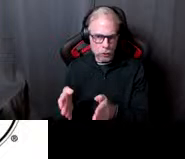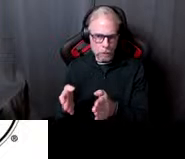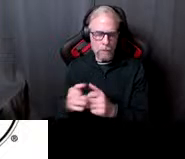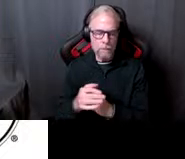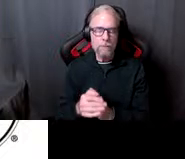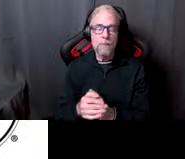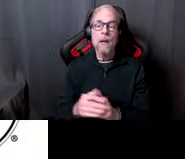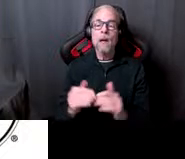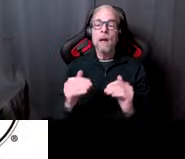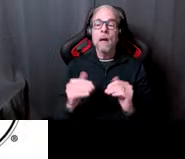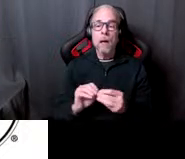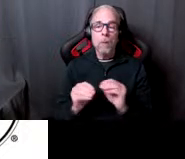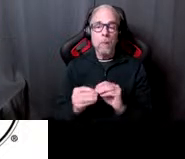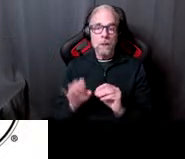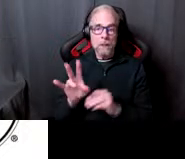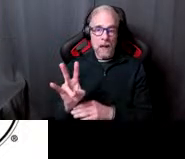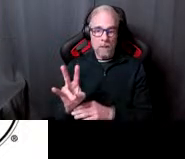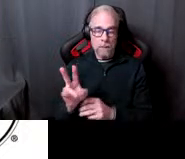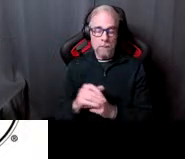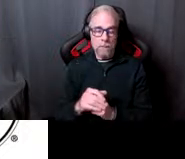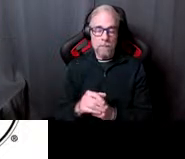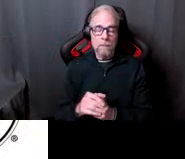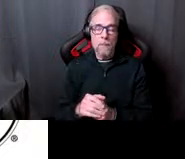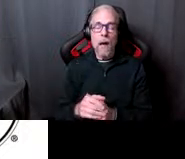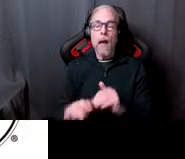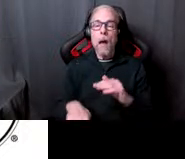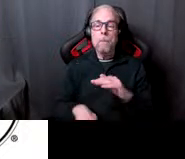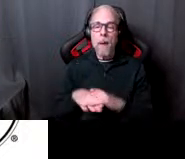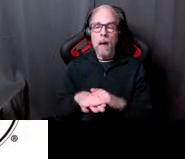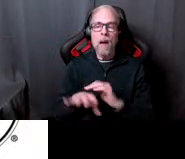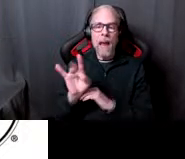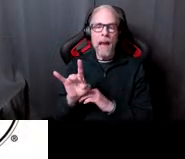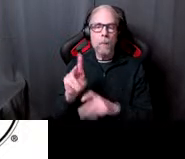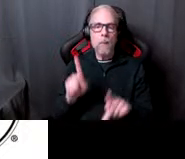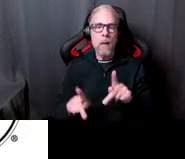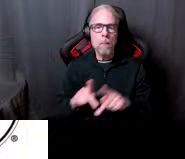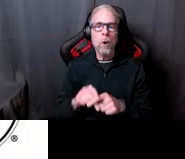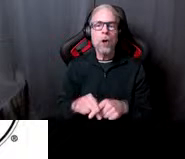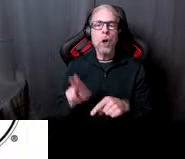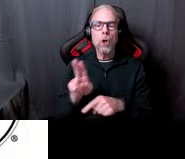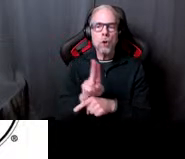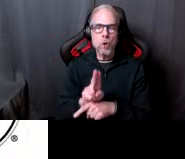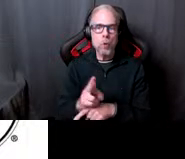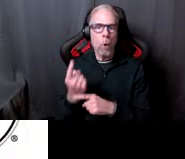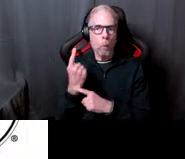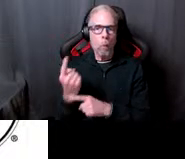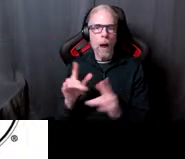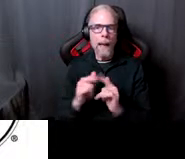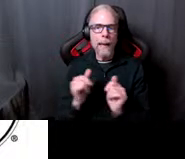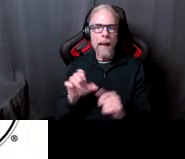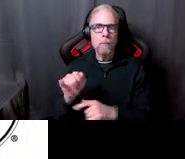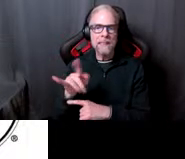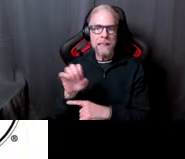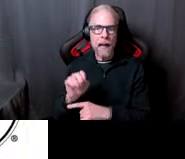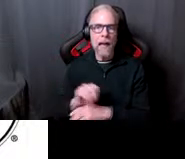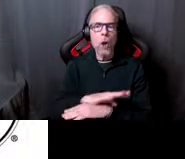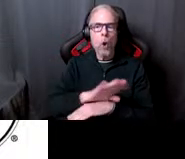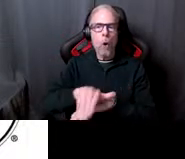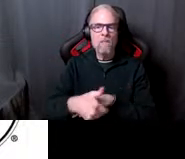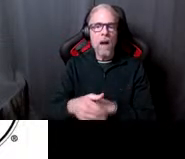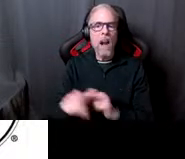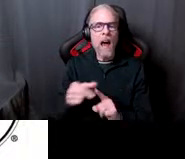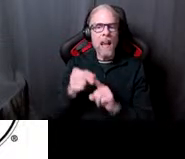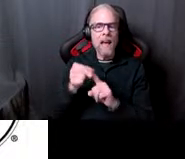In number 7, a maximum of 8 individuals may occupy one campsite overnight unless